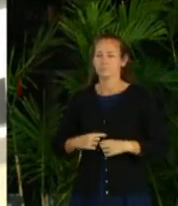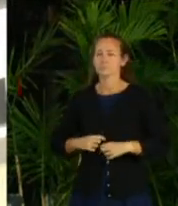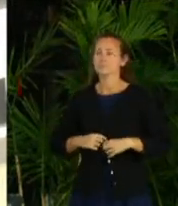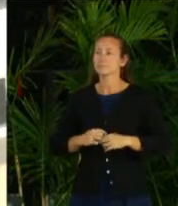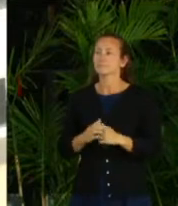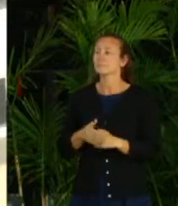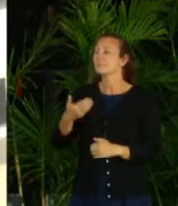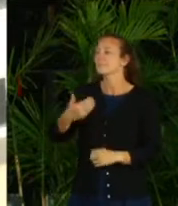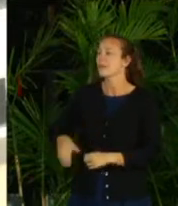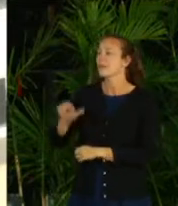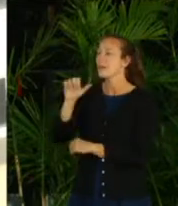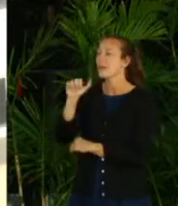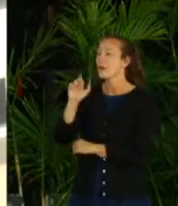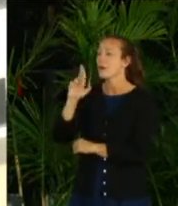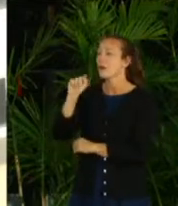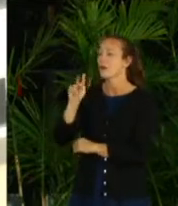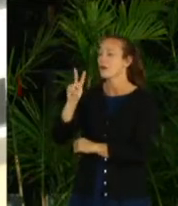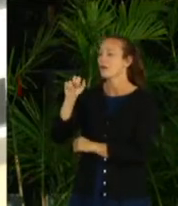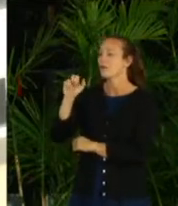I am Art VandenHouten, the